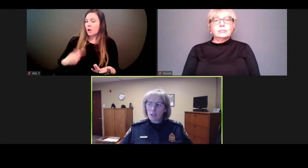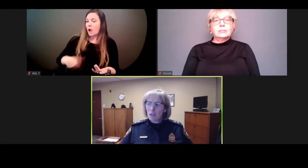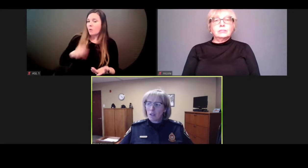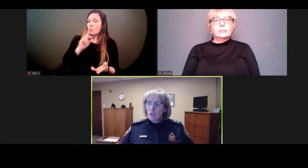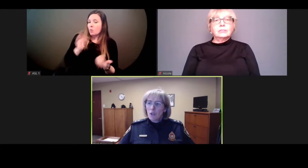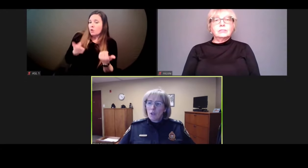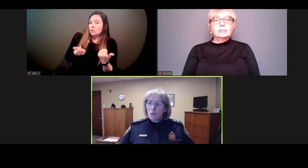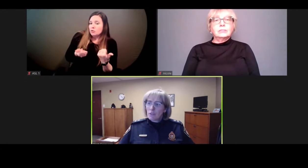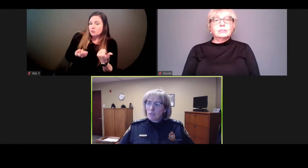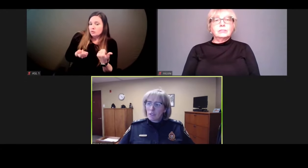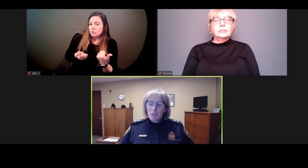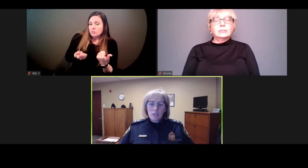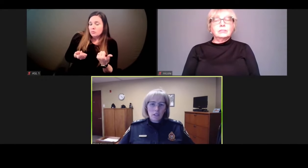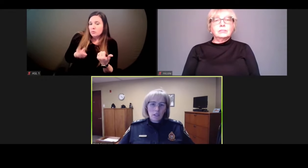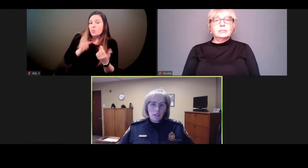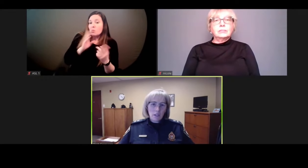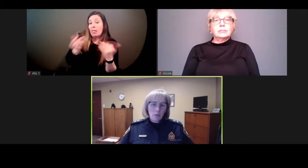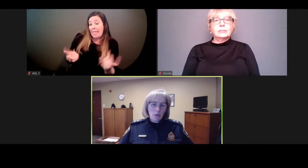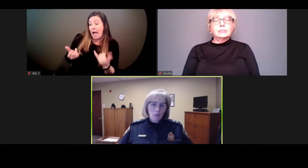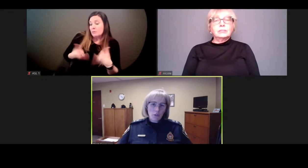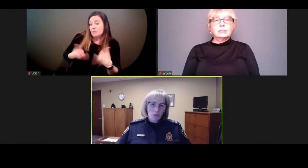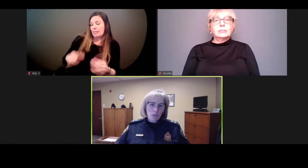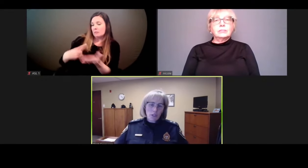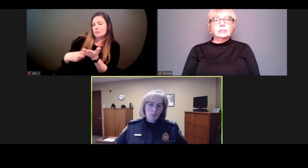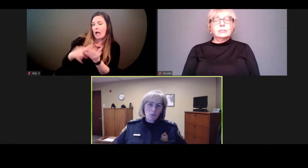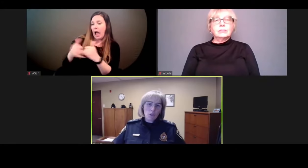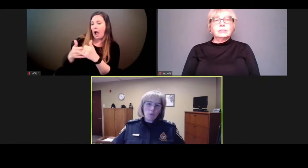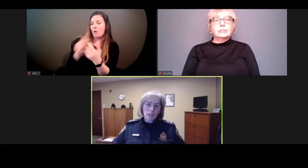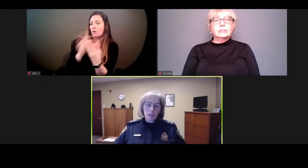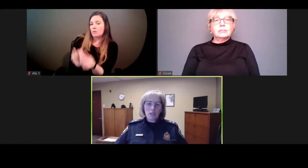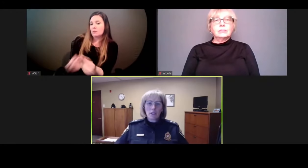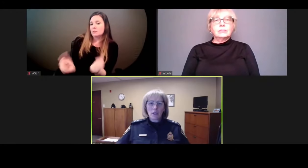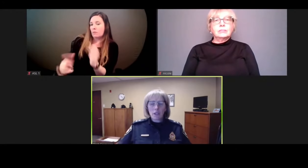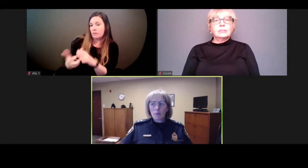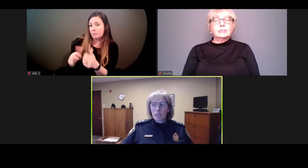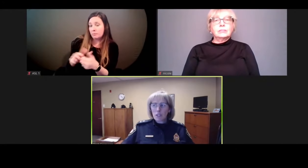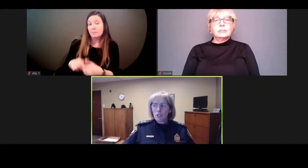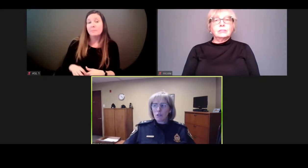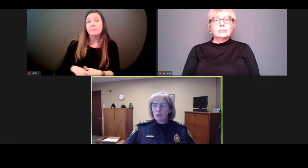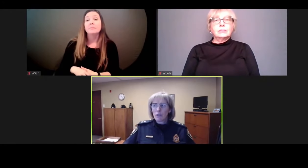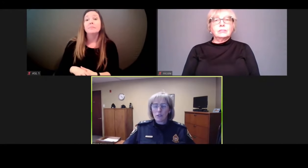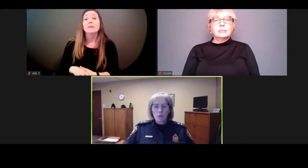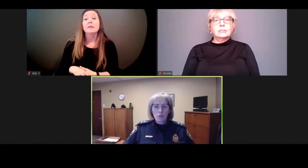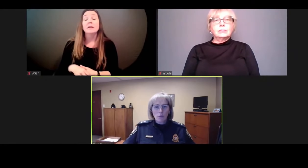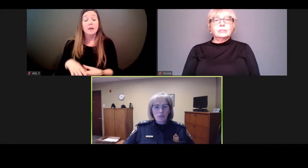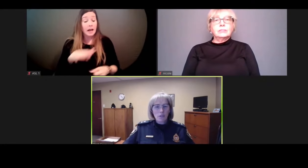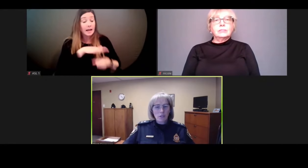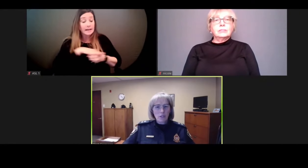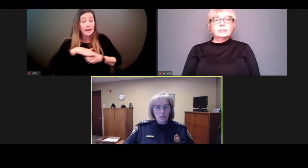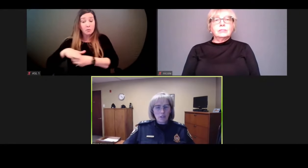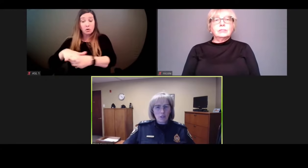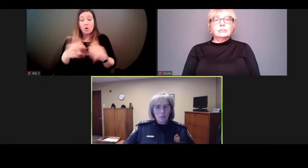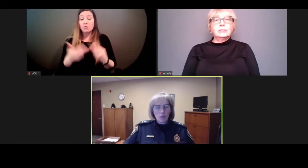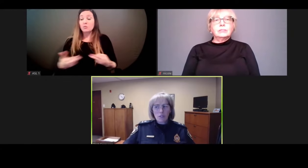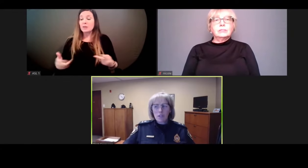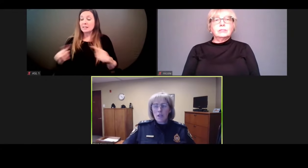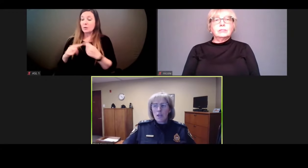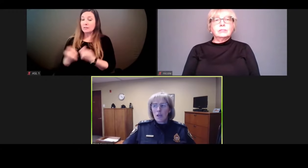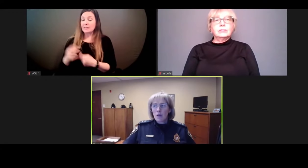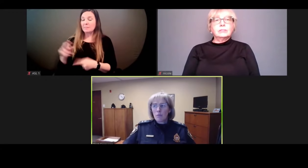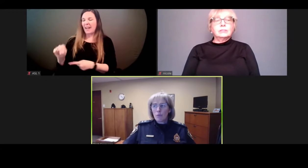address that. You will see the neighborhood resource teams will be coming into your neighbors, into your